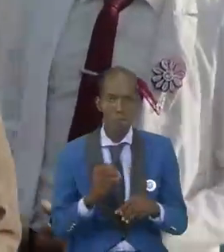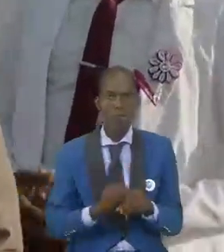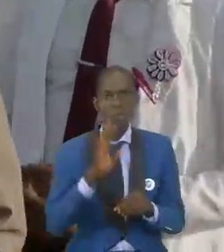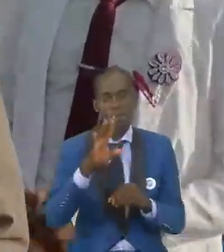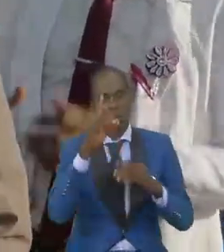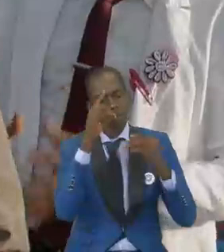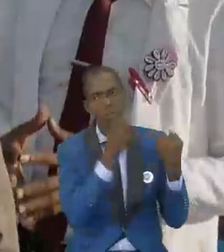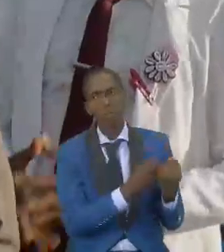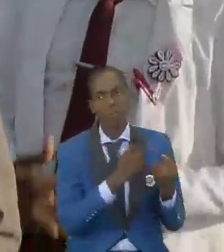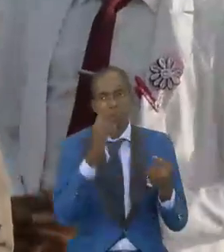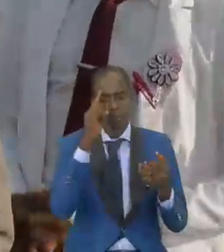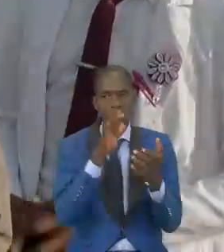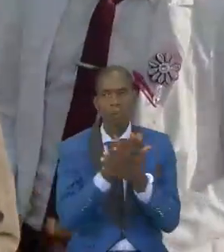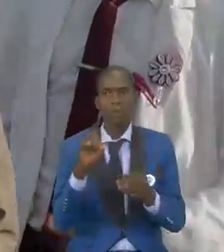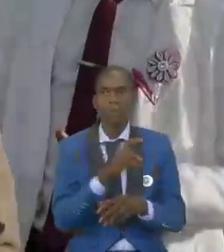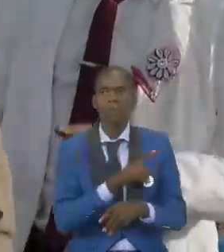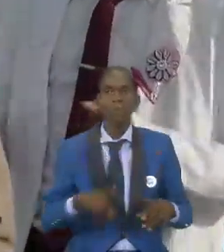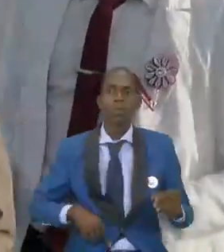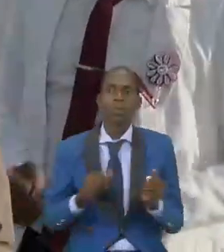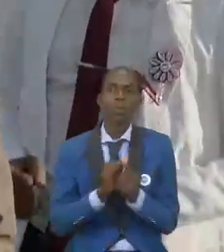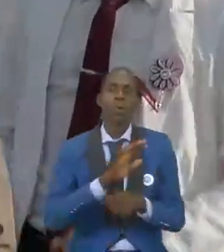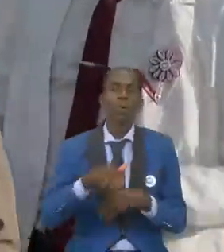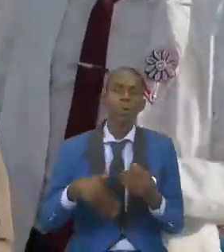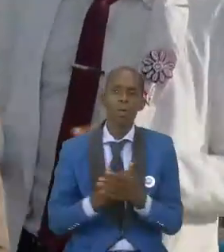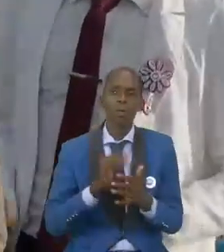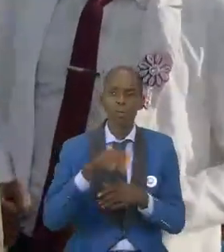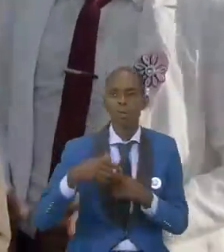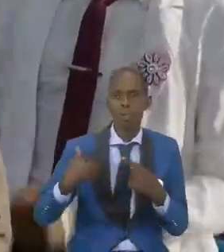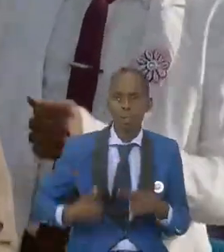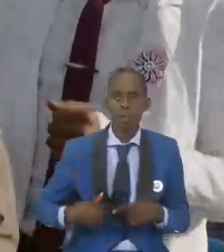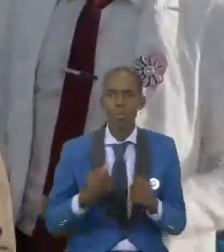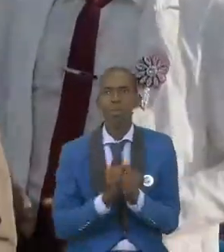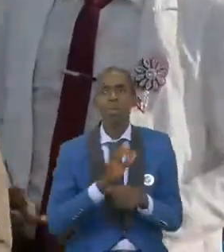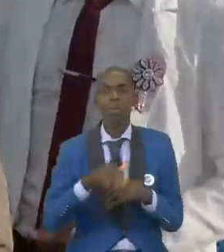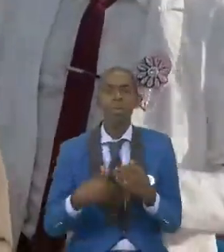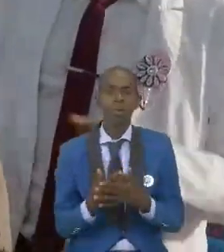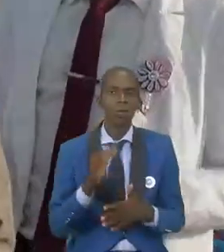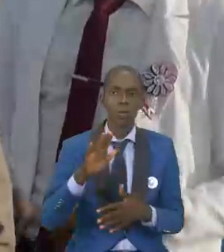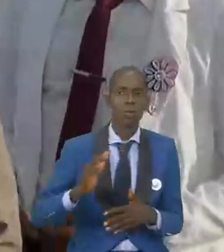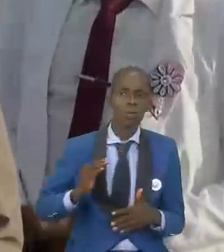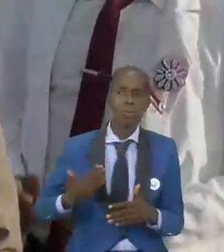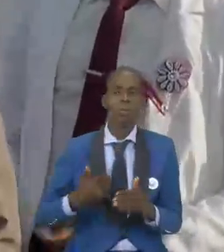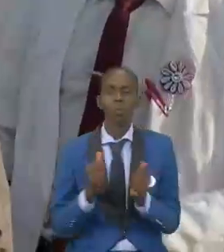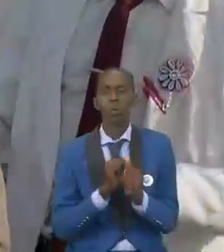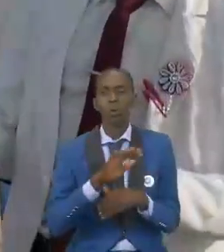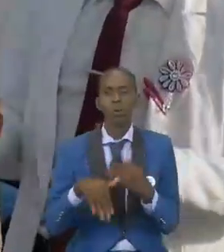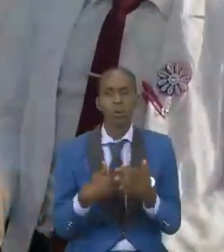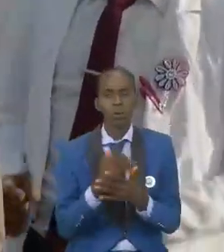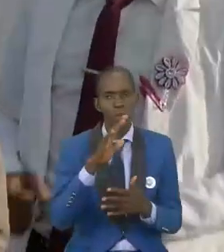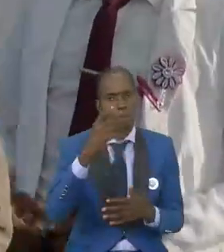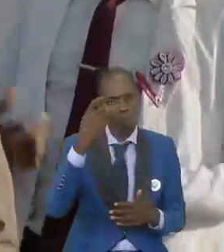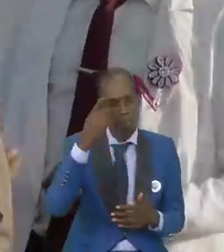trusting the Lord with all your heart, all your soul, and all your mind,